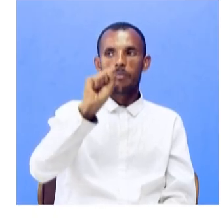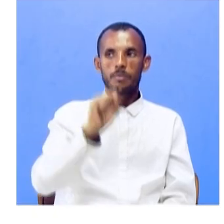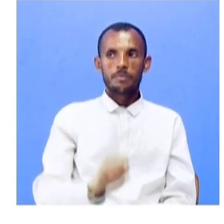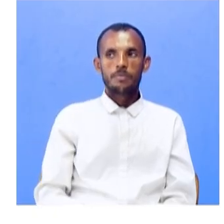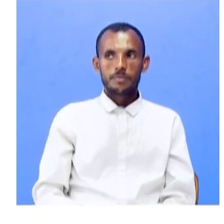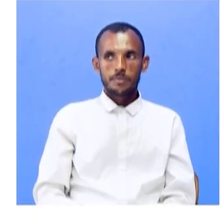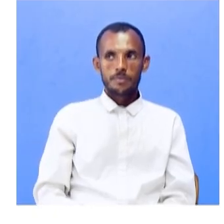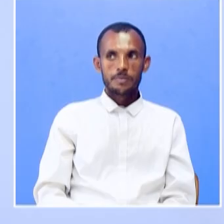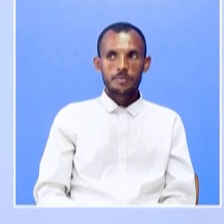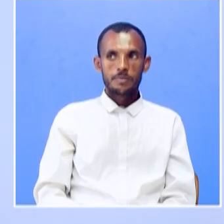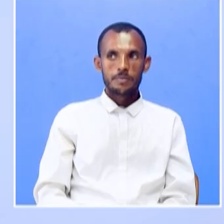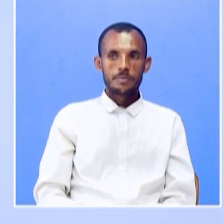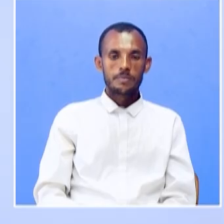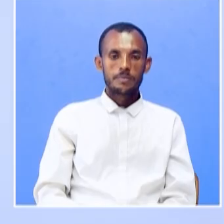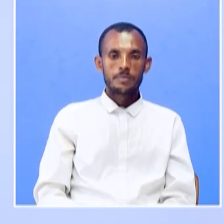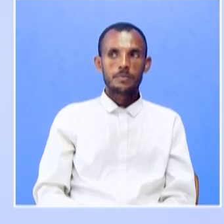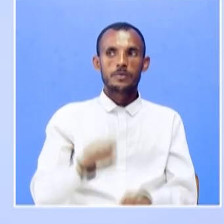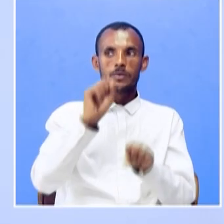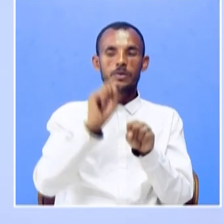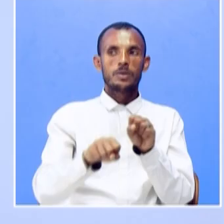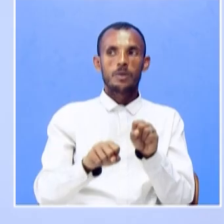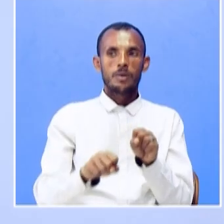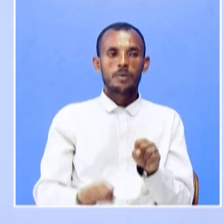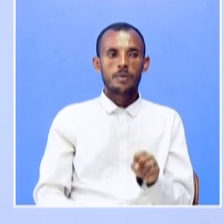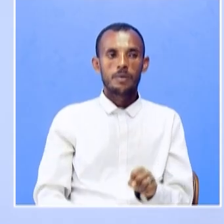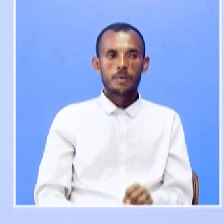Rhombus. So